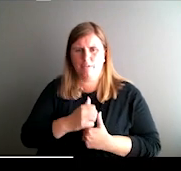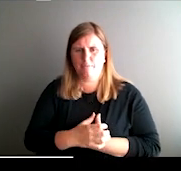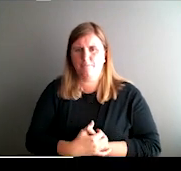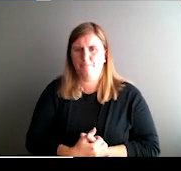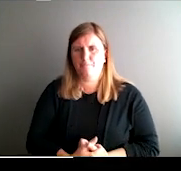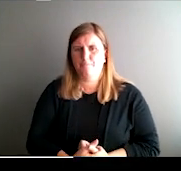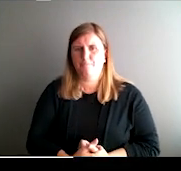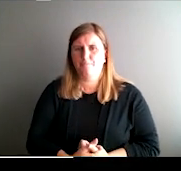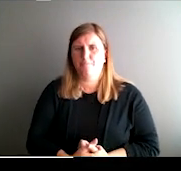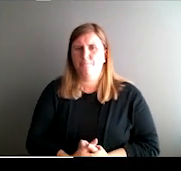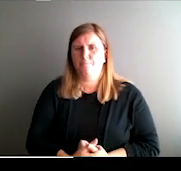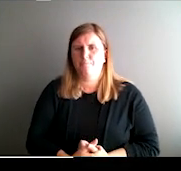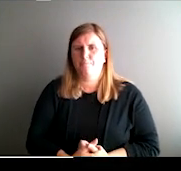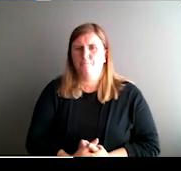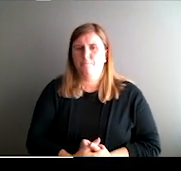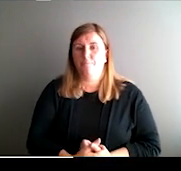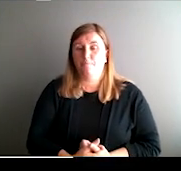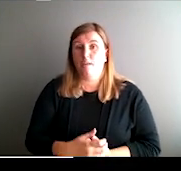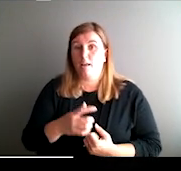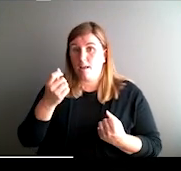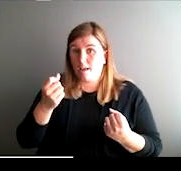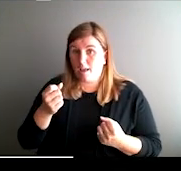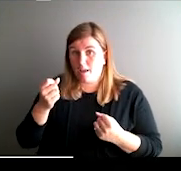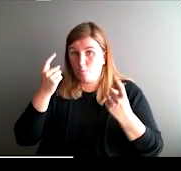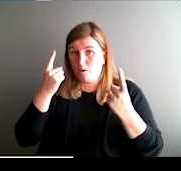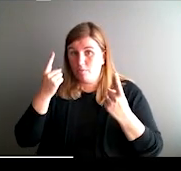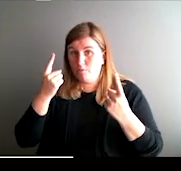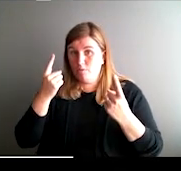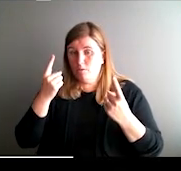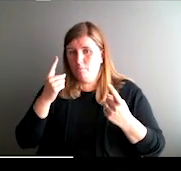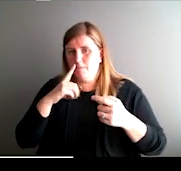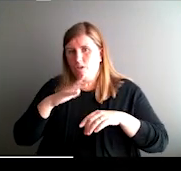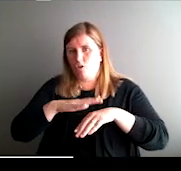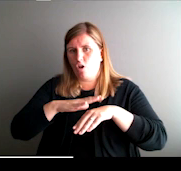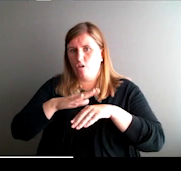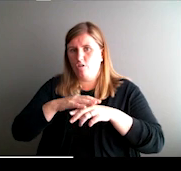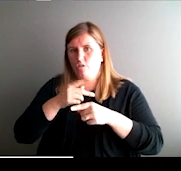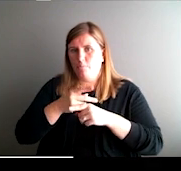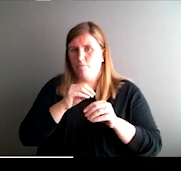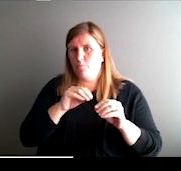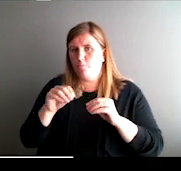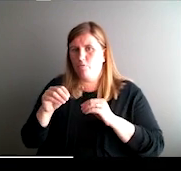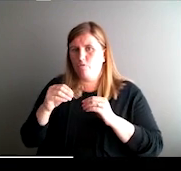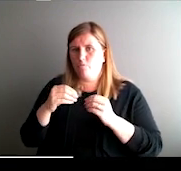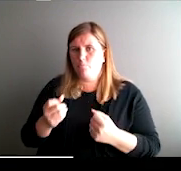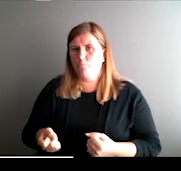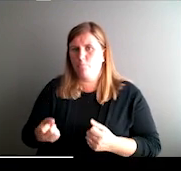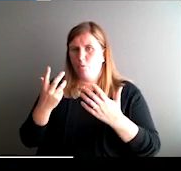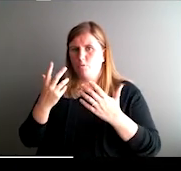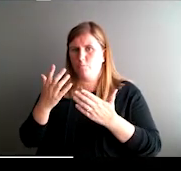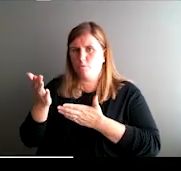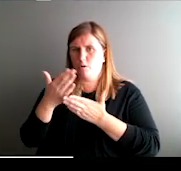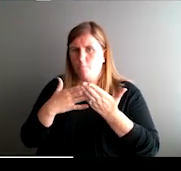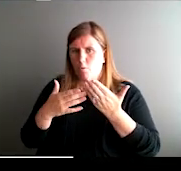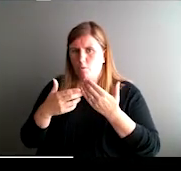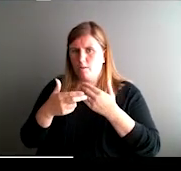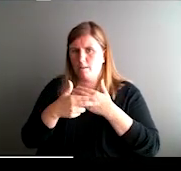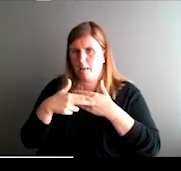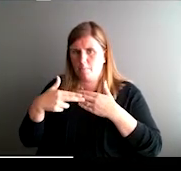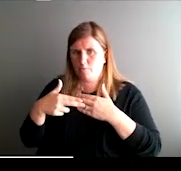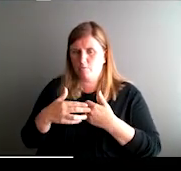life. However, please be cautious before moving to multiple component